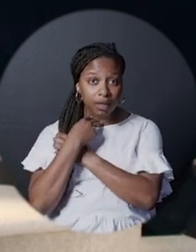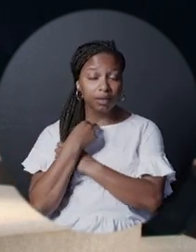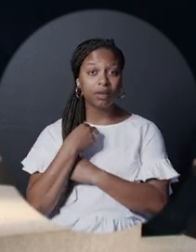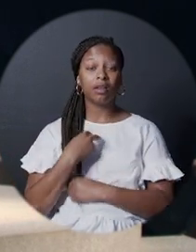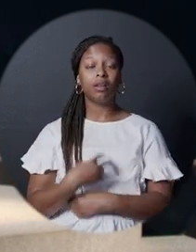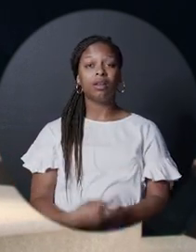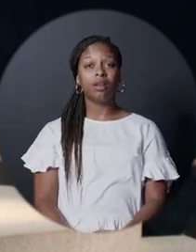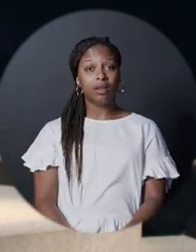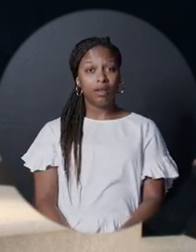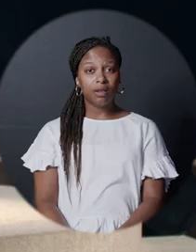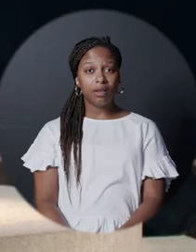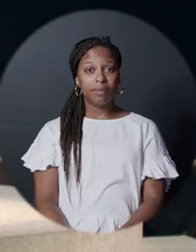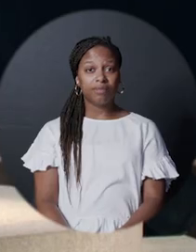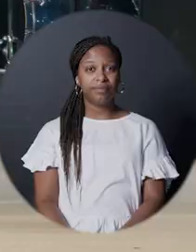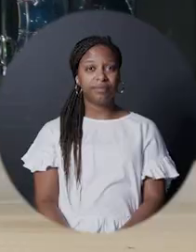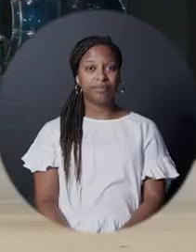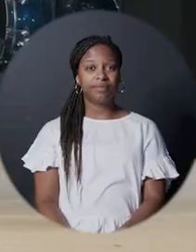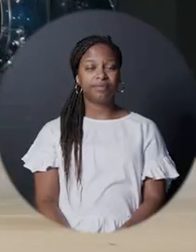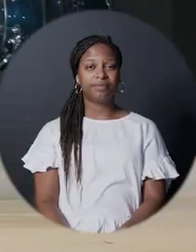stuck.